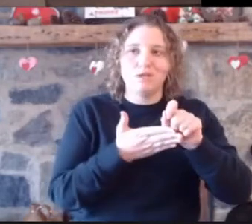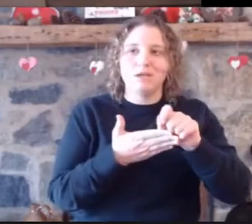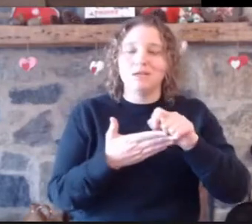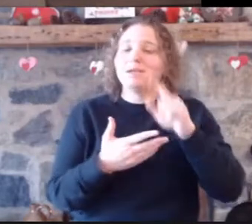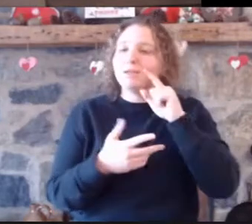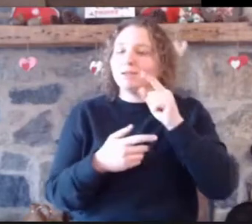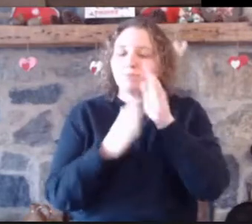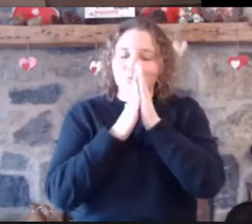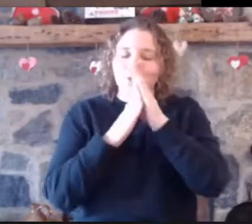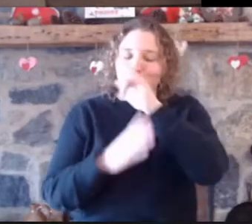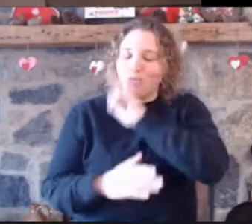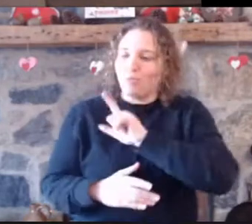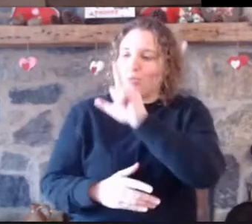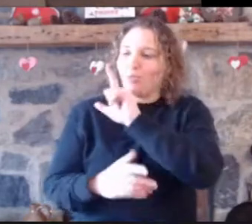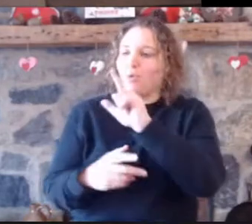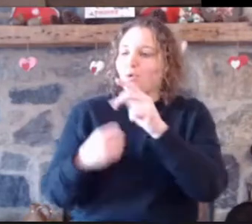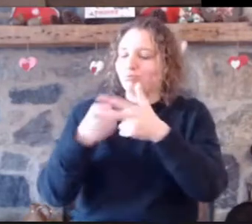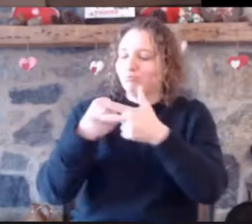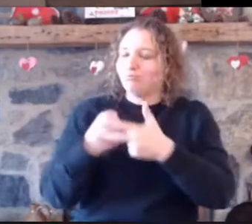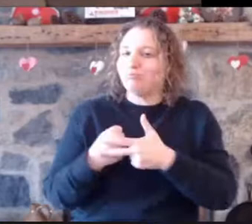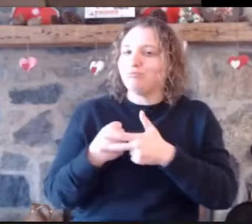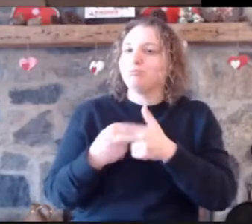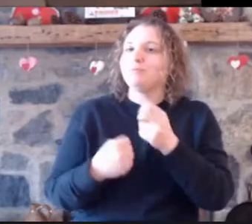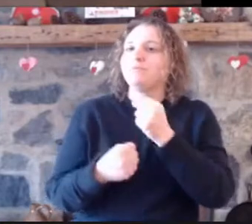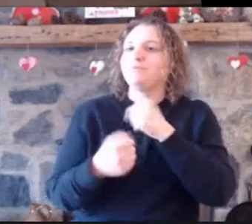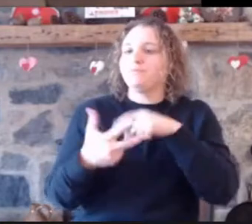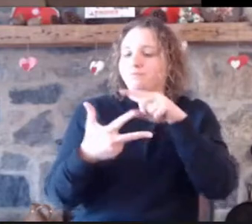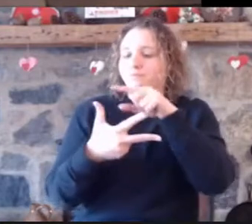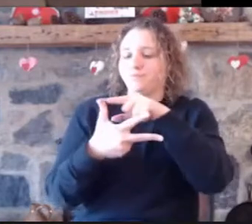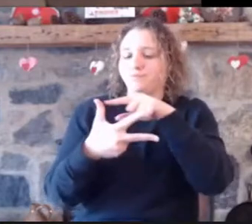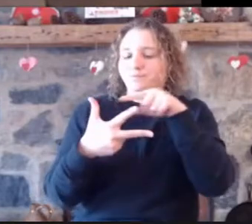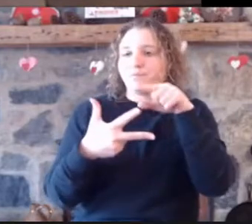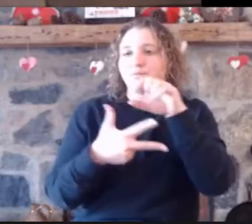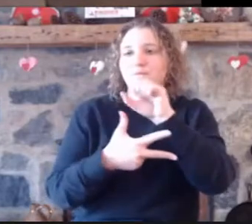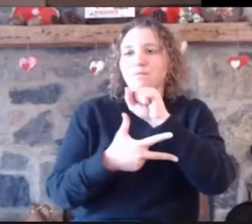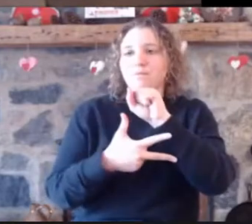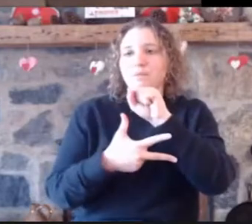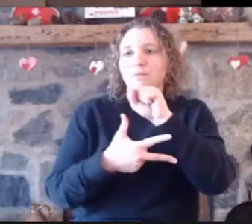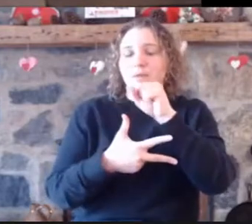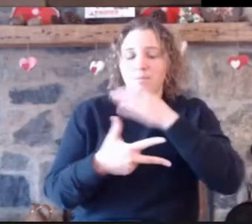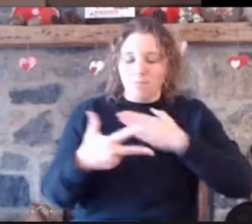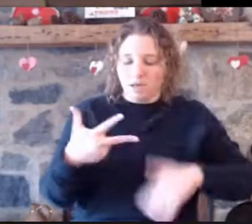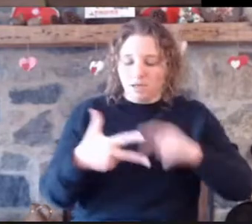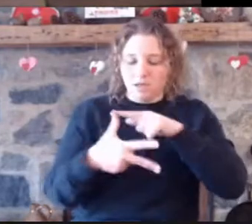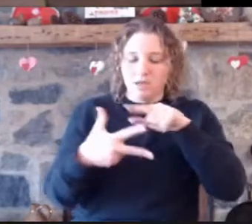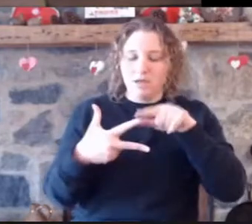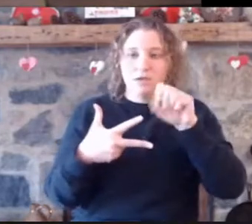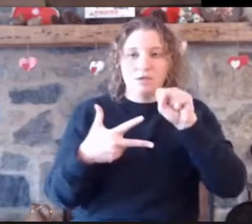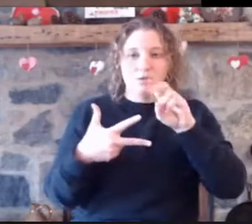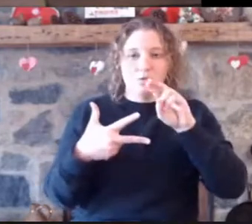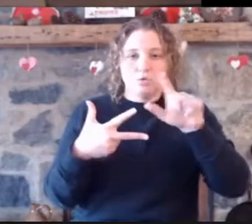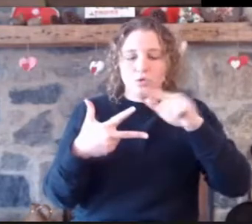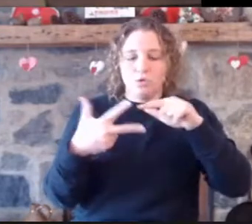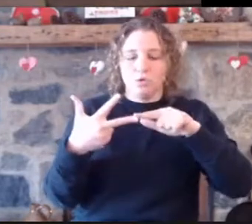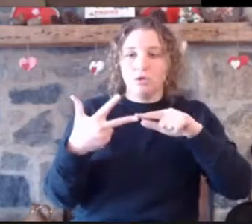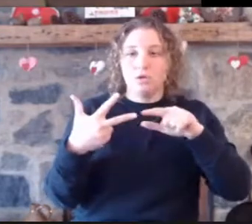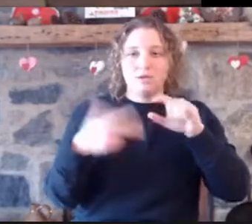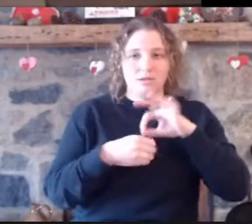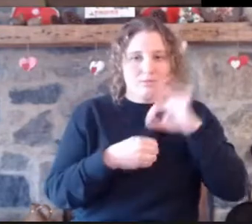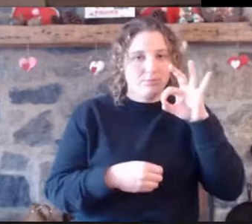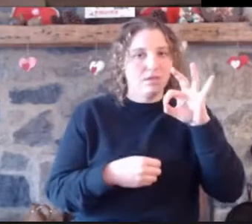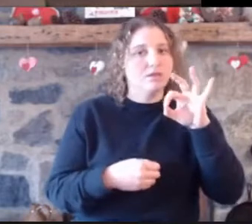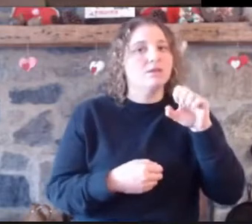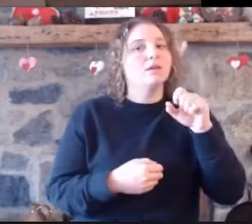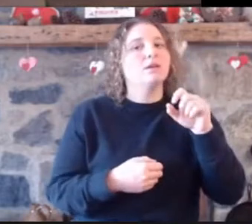soul, and spirit. Soma, psuche, pneuma, spirit, as in pneumatic. And so the animals have body